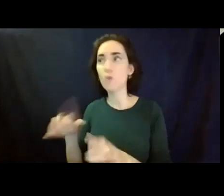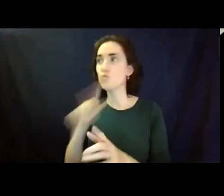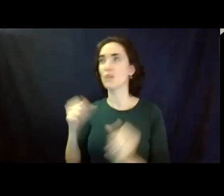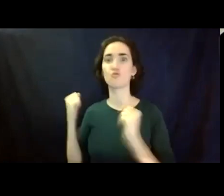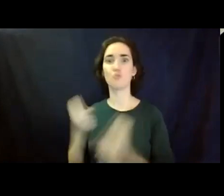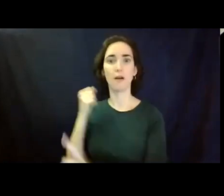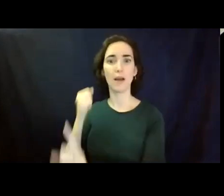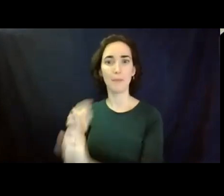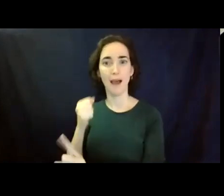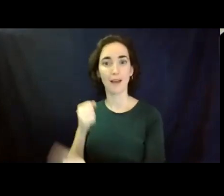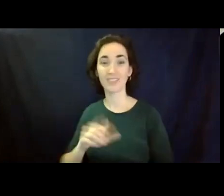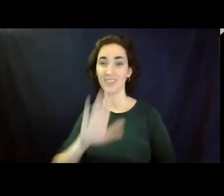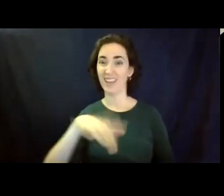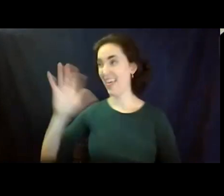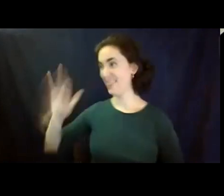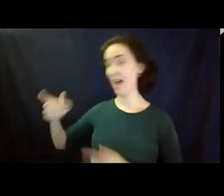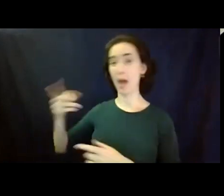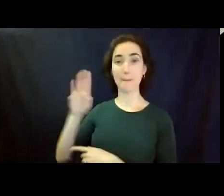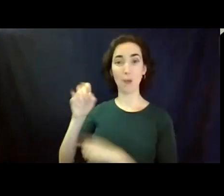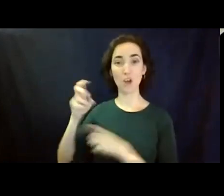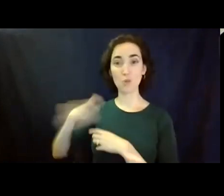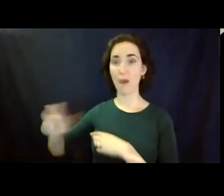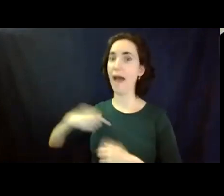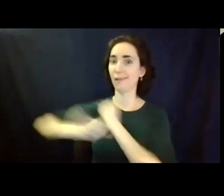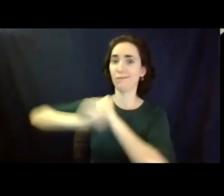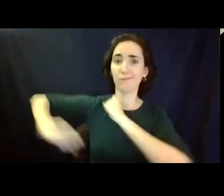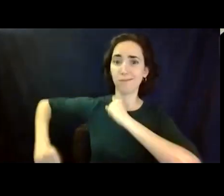I could talk for like 2 days about that bus trip.